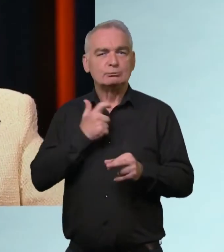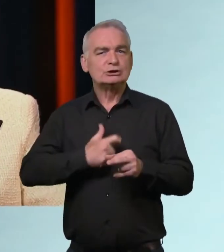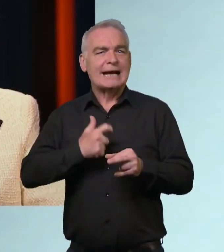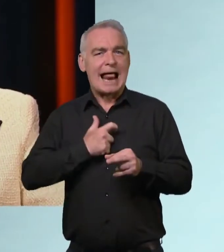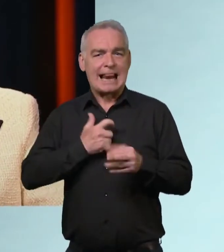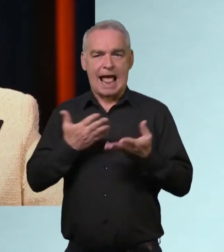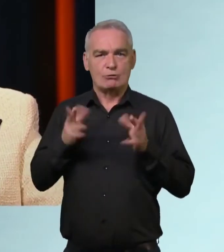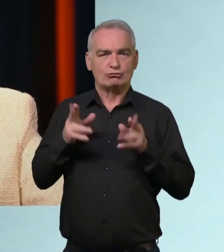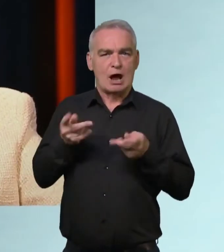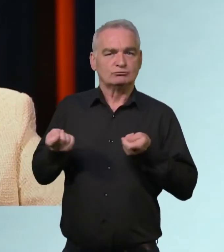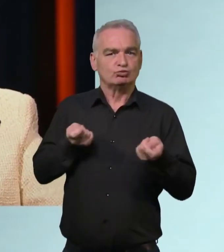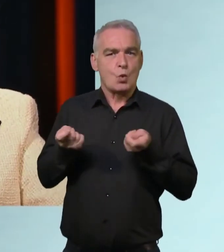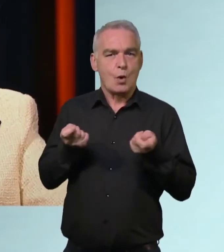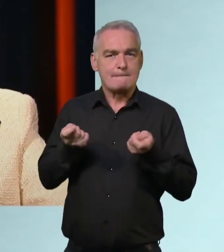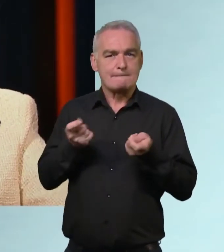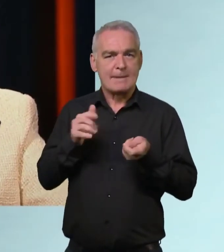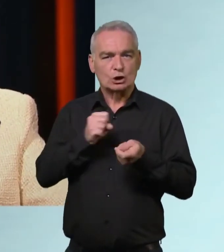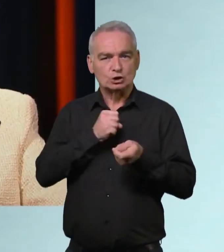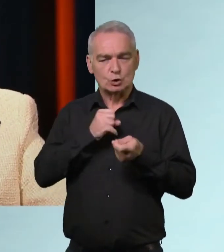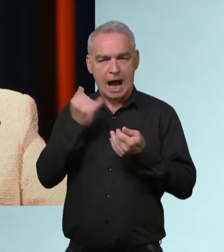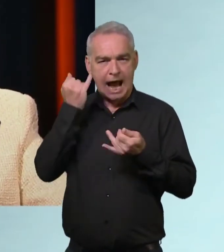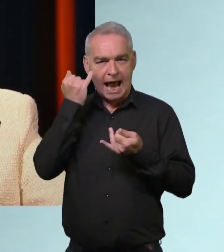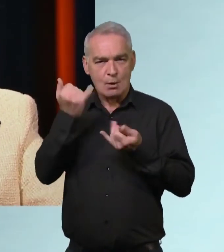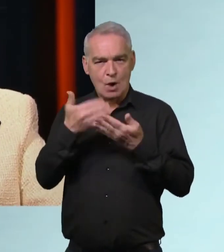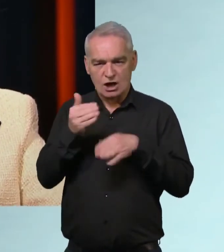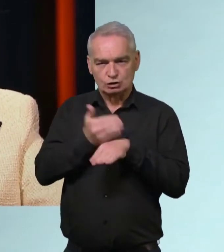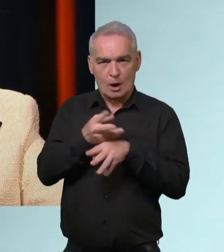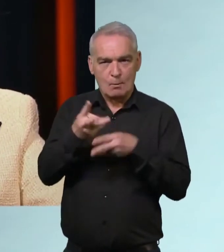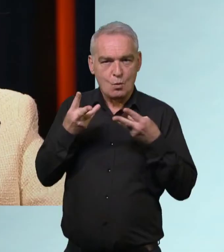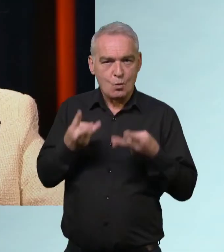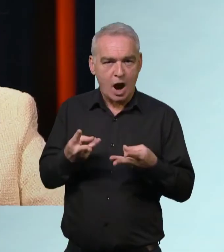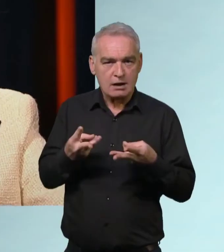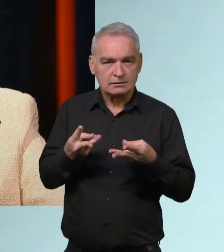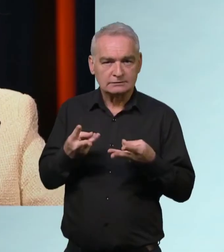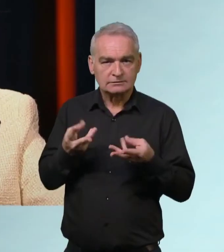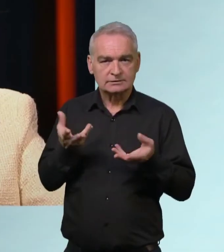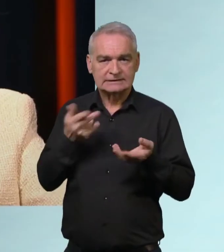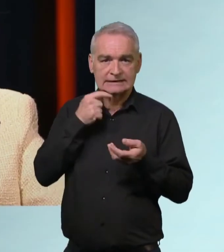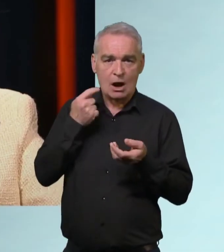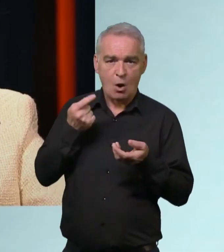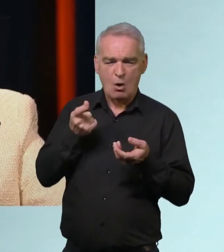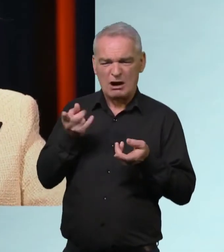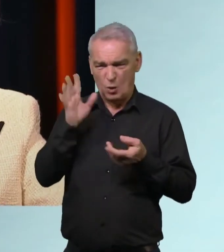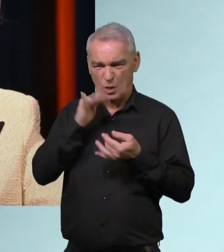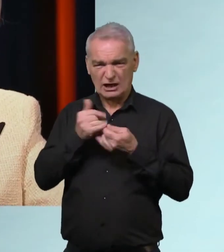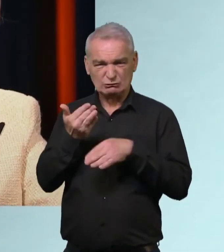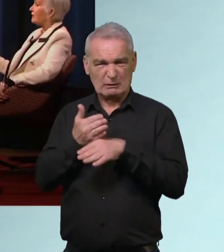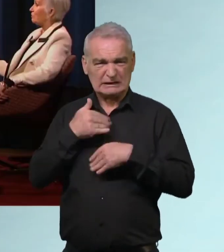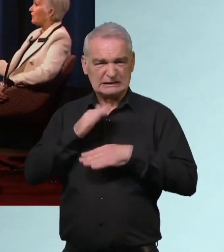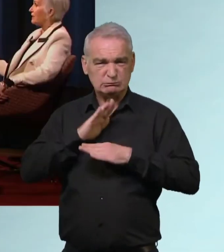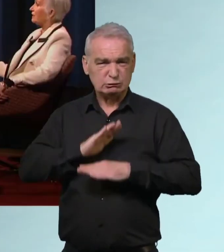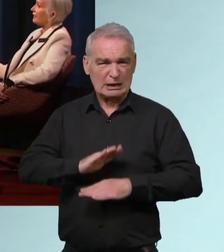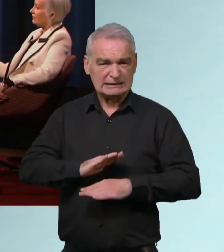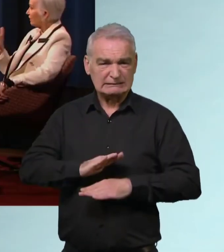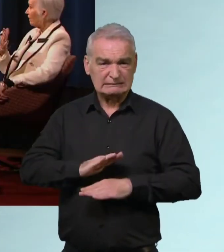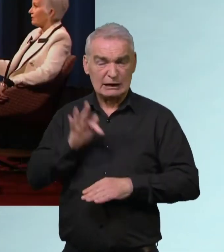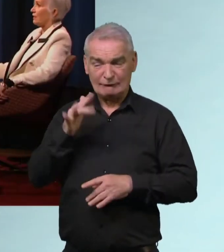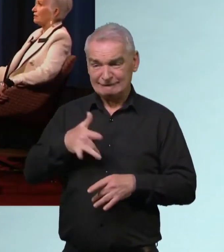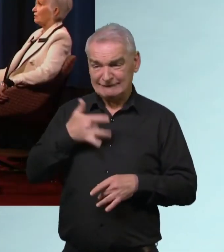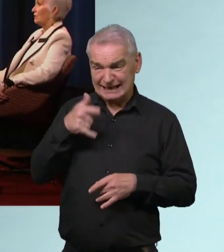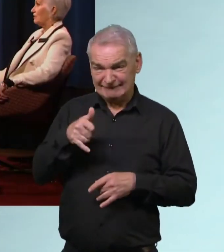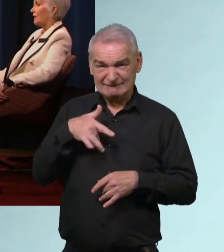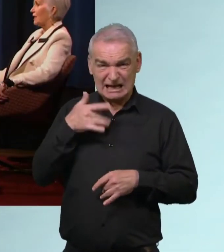on the idea of this as a career and then thought, oh, dear God, no. It's a bit depressing. Yeah. And if you find it depressing, then